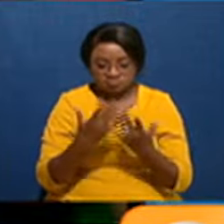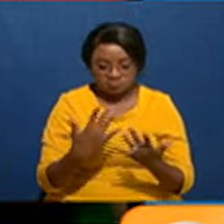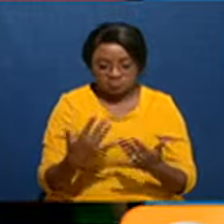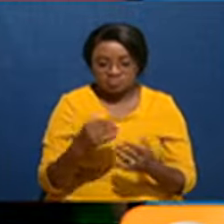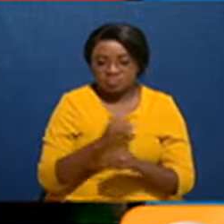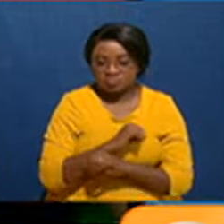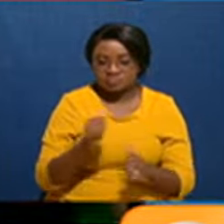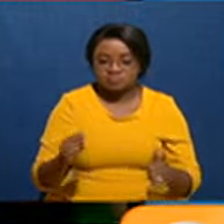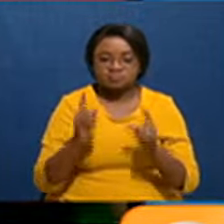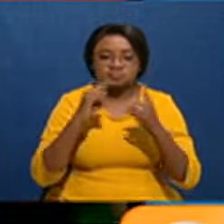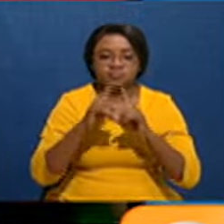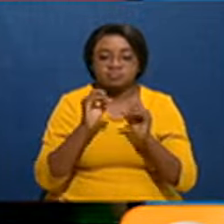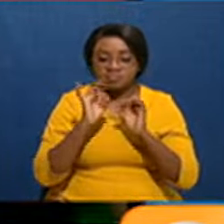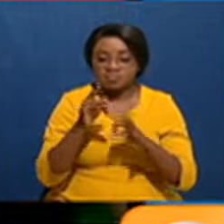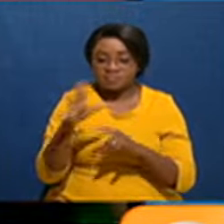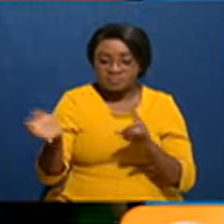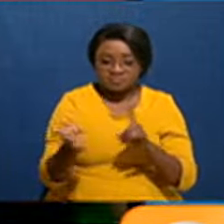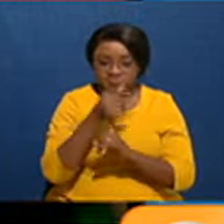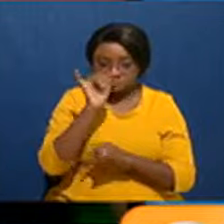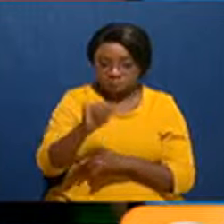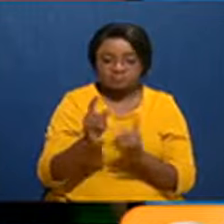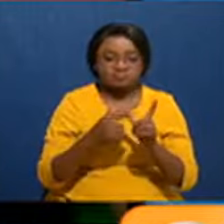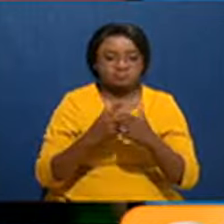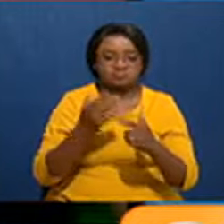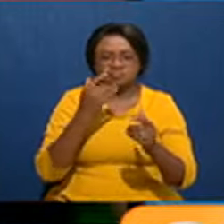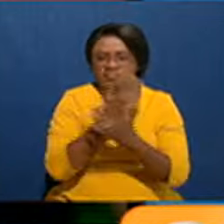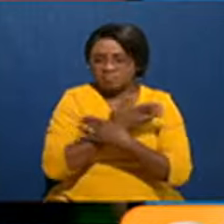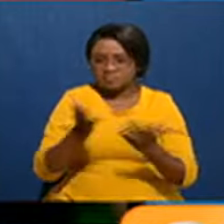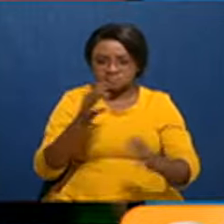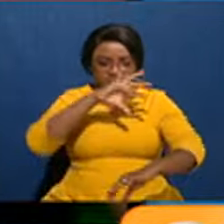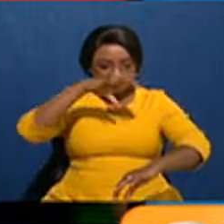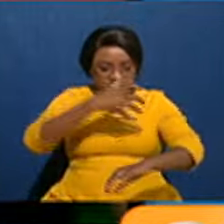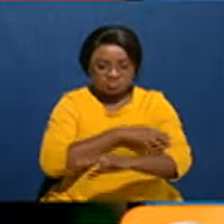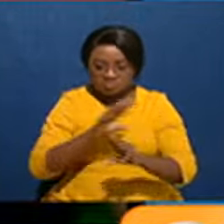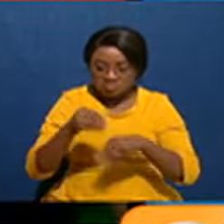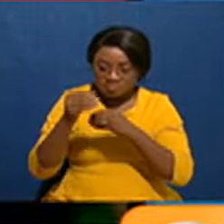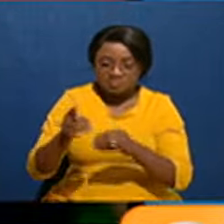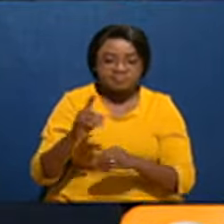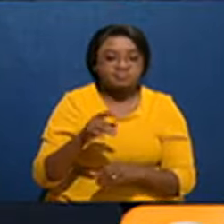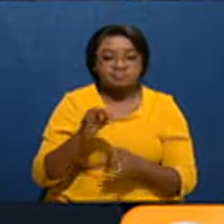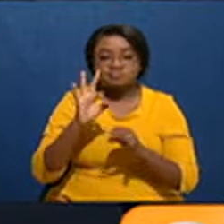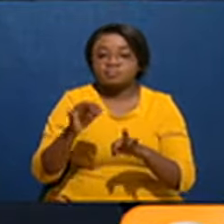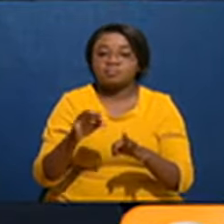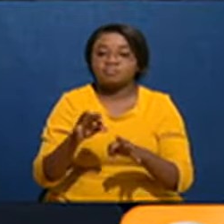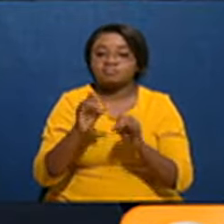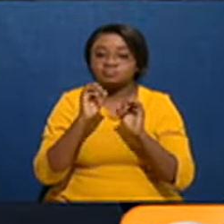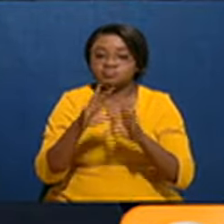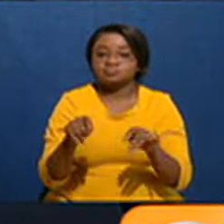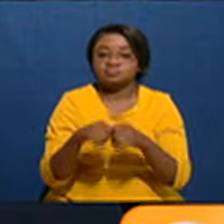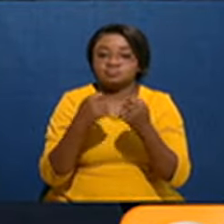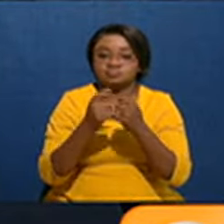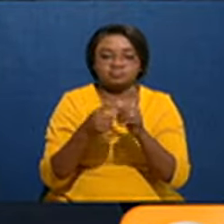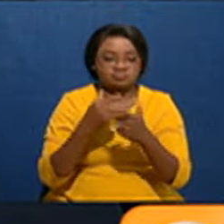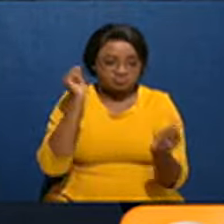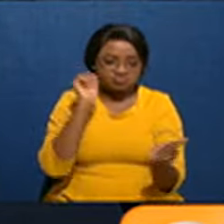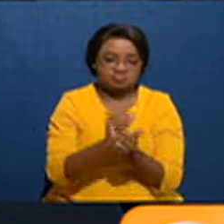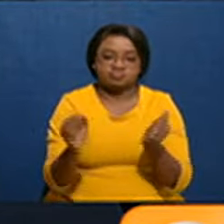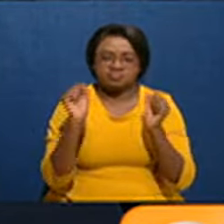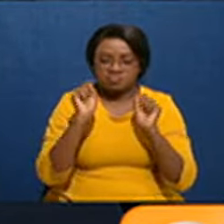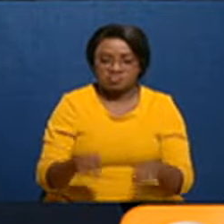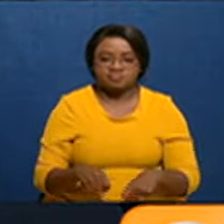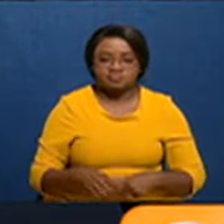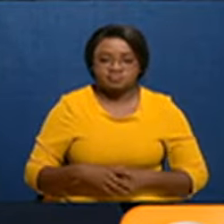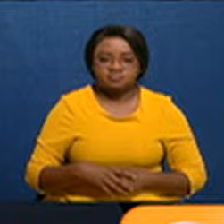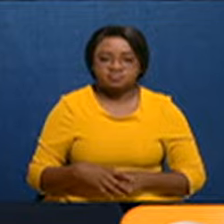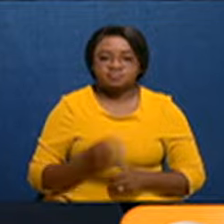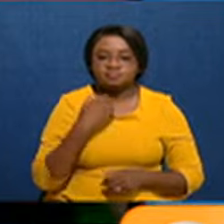the prosecutorial powers given to them, we need to hold the culprits responsible. There's someone responsible. There's a